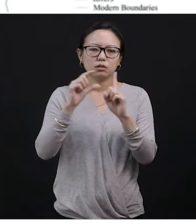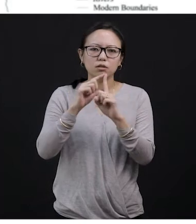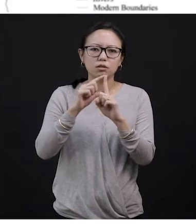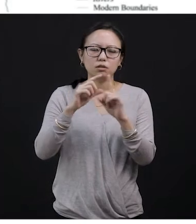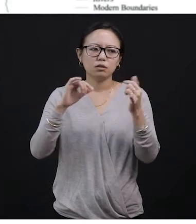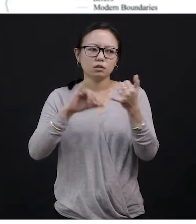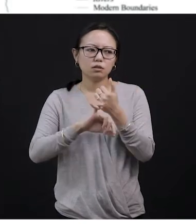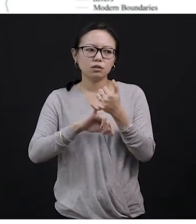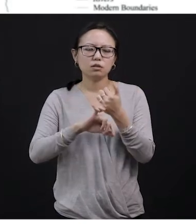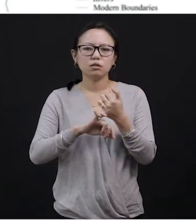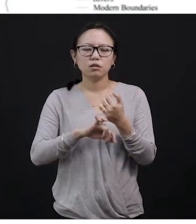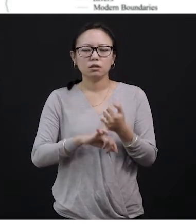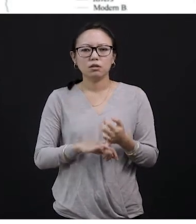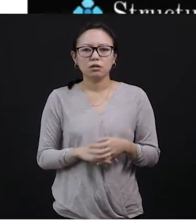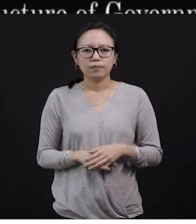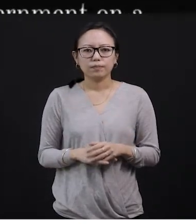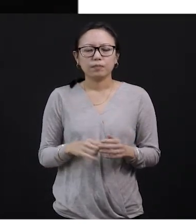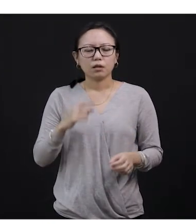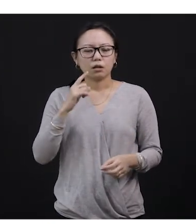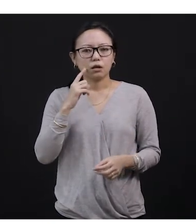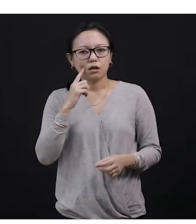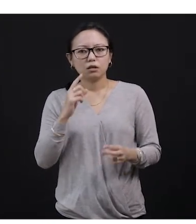kings and rulers.